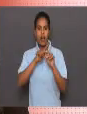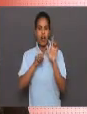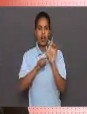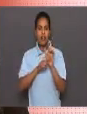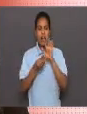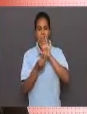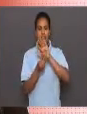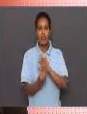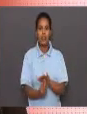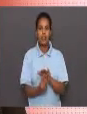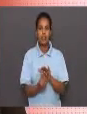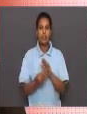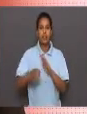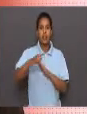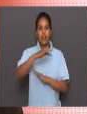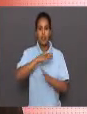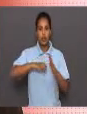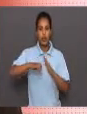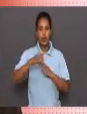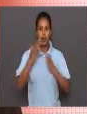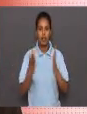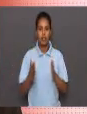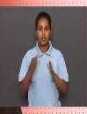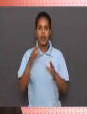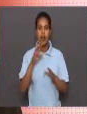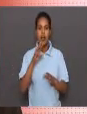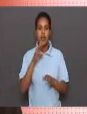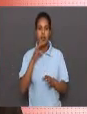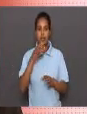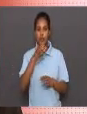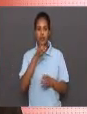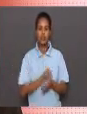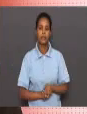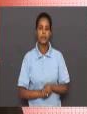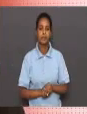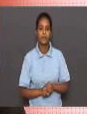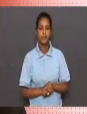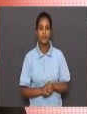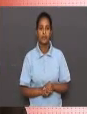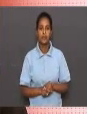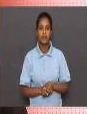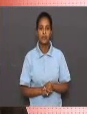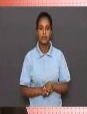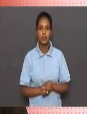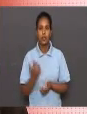the ions affects the electrolysis of aqueous solutions.